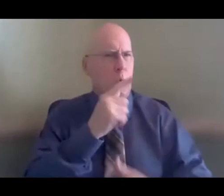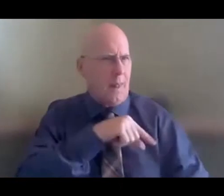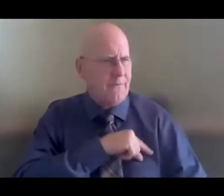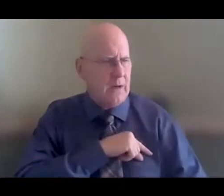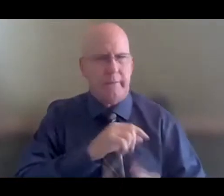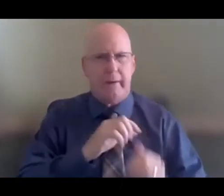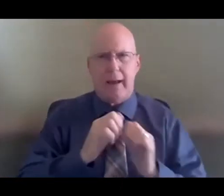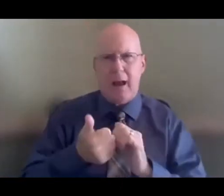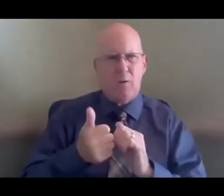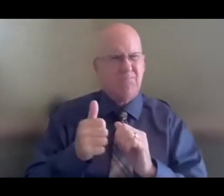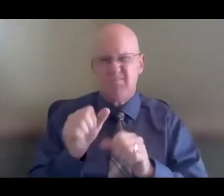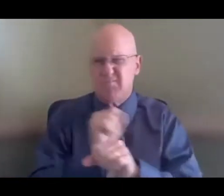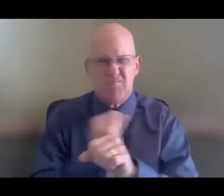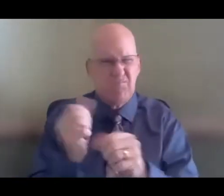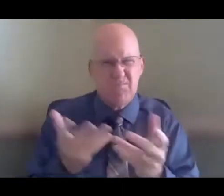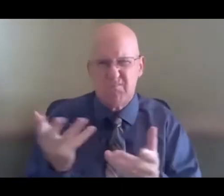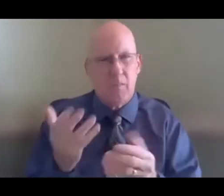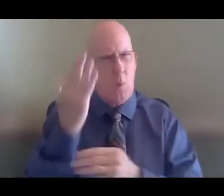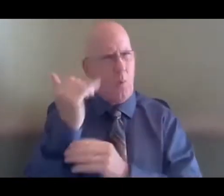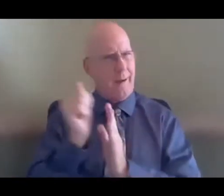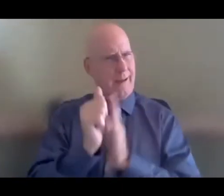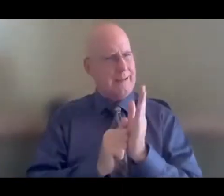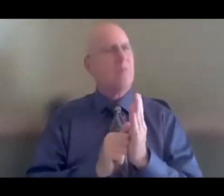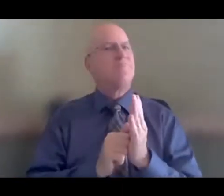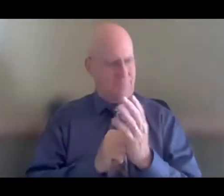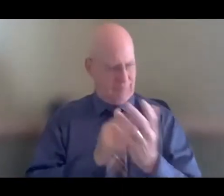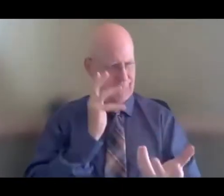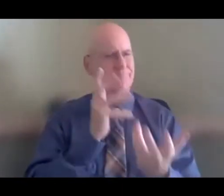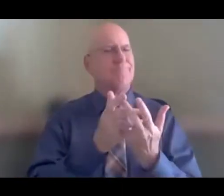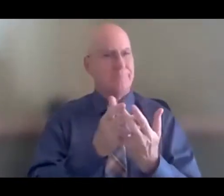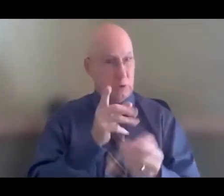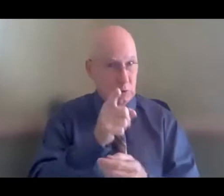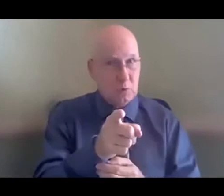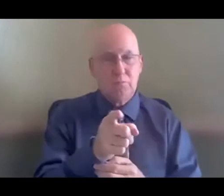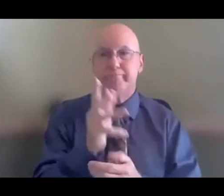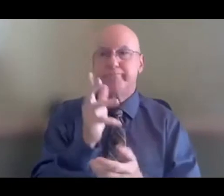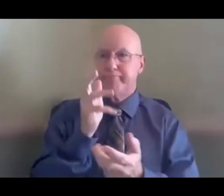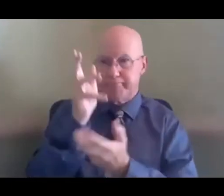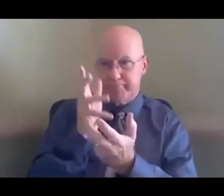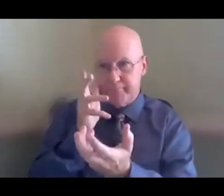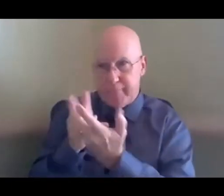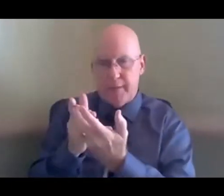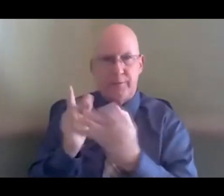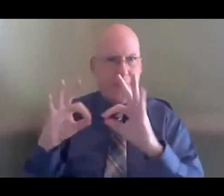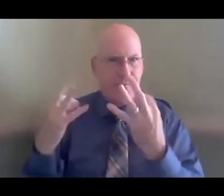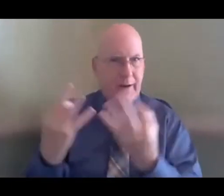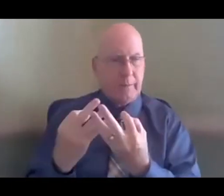how it works, and why an account is right for you, your loved one, or maybe those that you